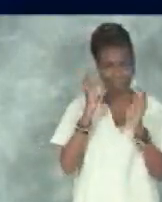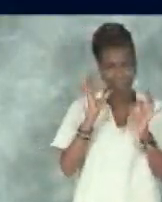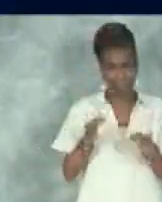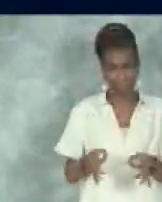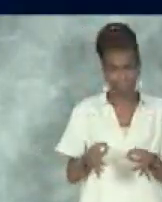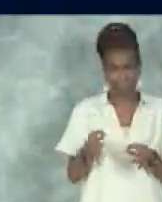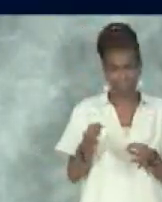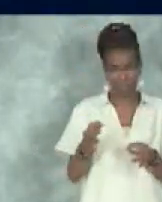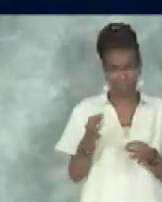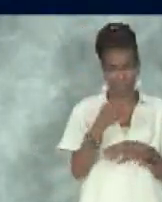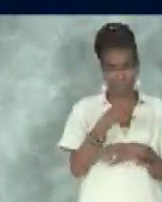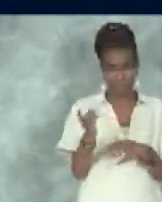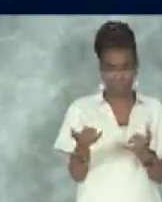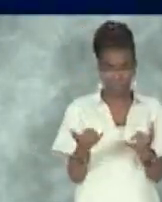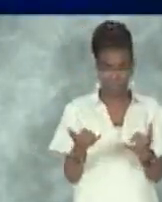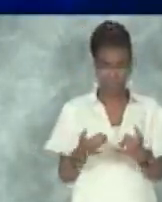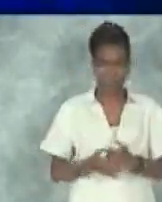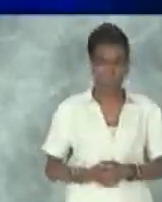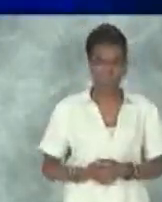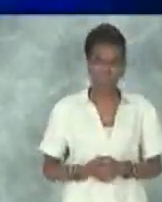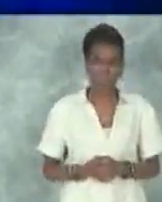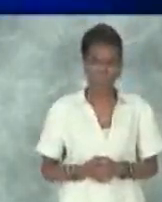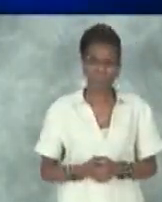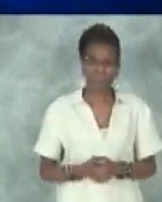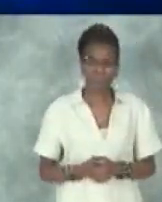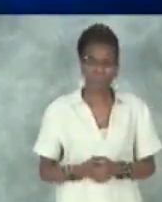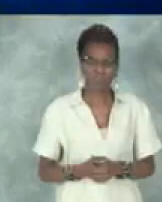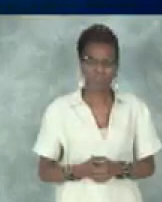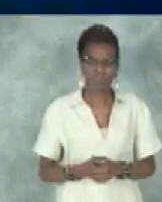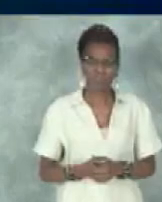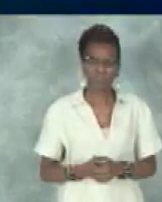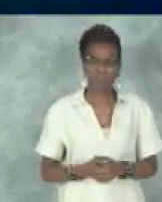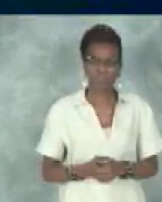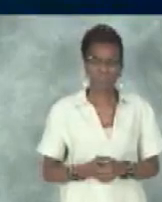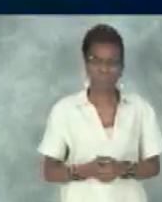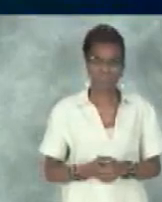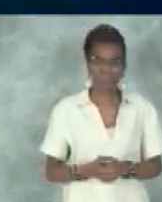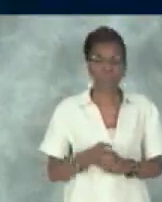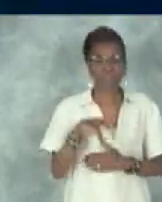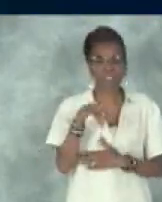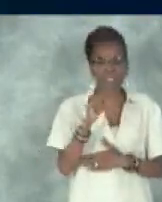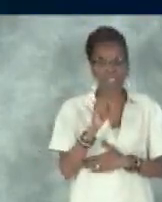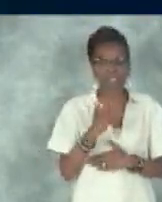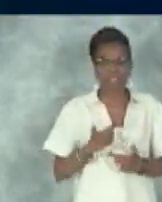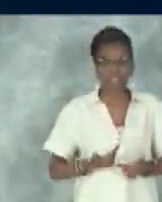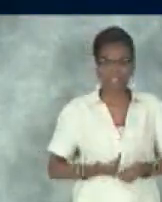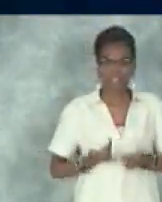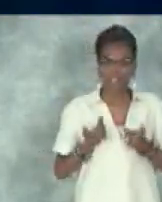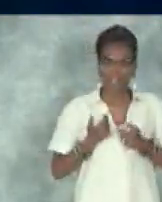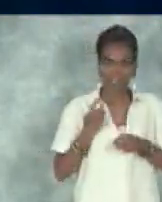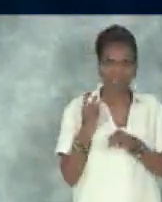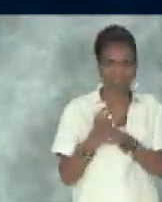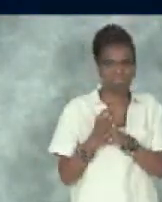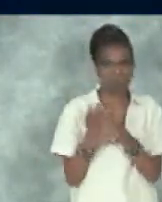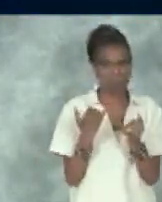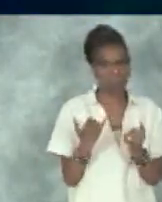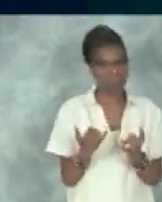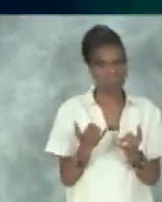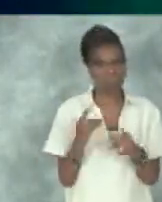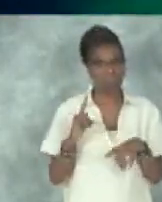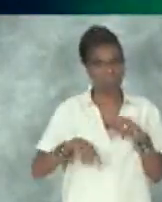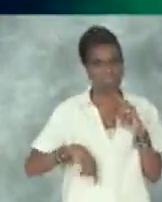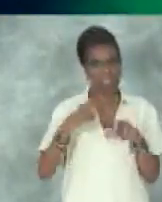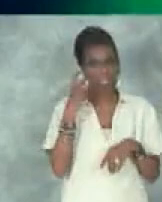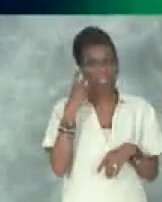today. I thank you, God, that even though life is rough right now, and even though we can't